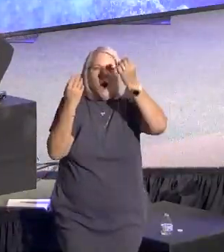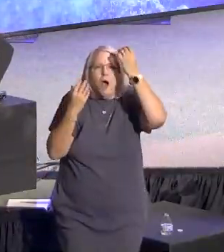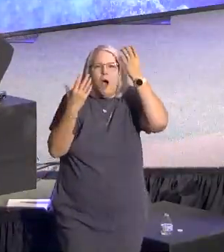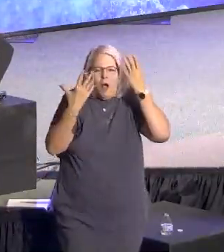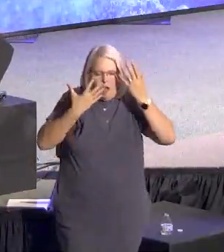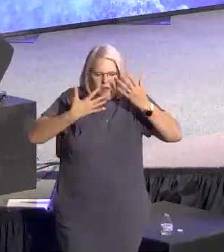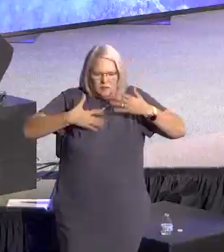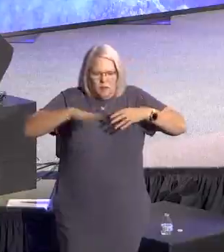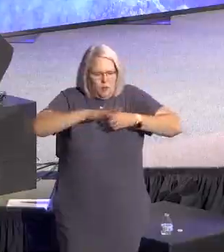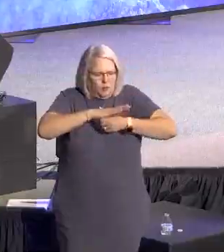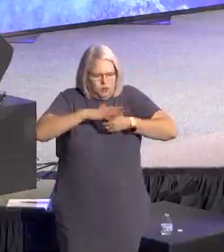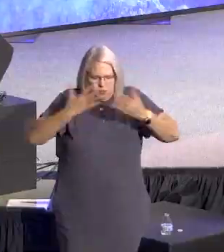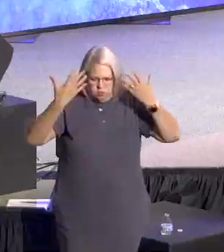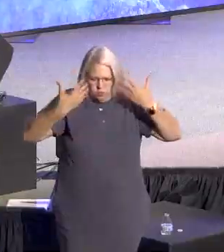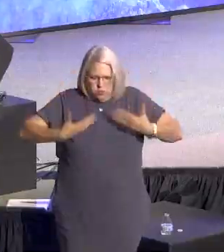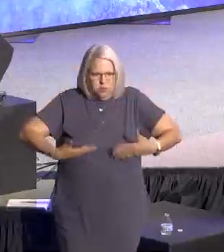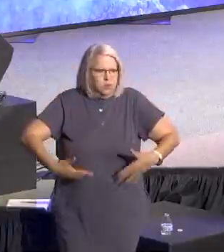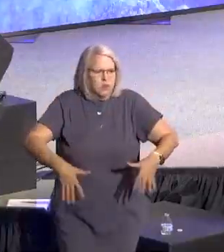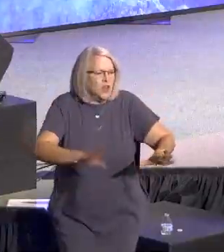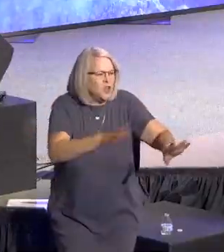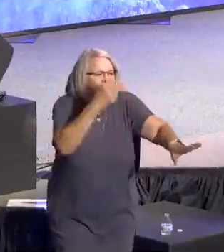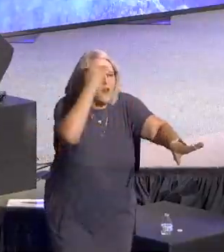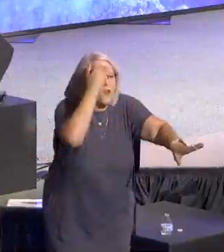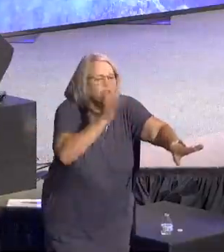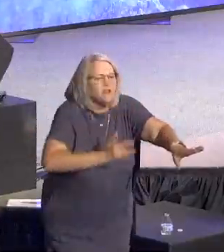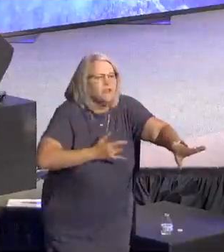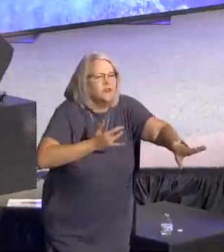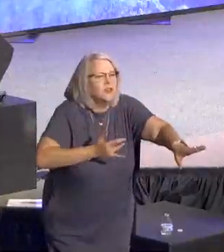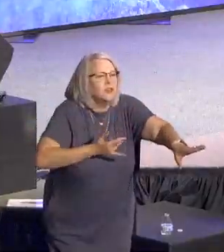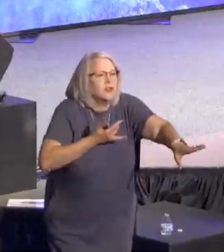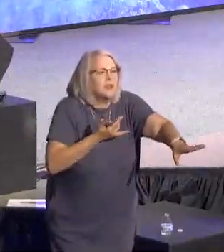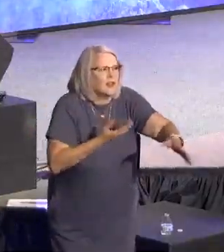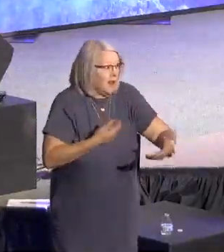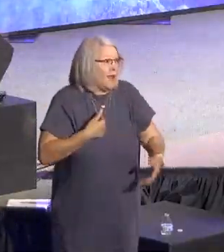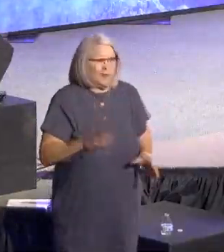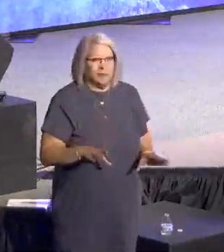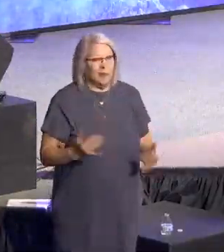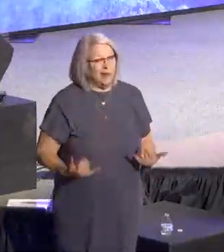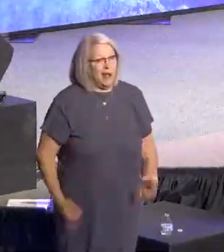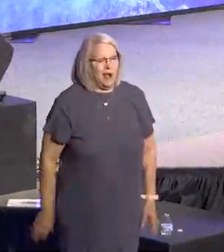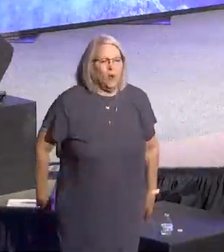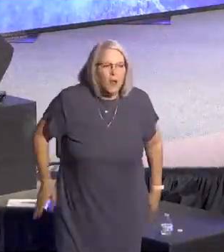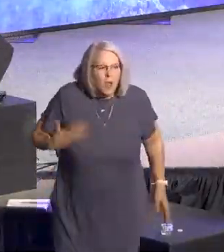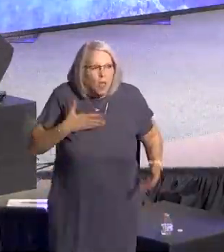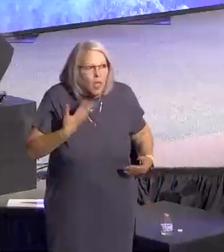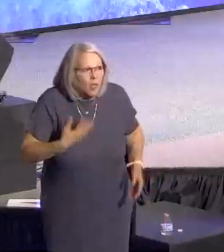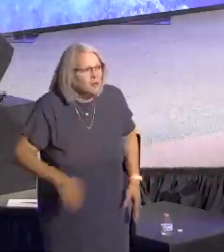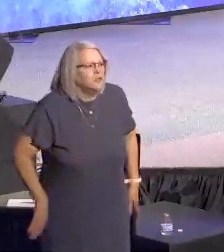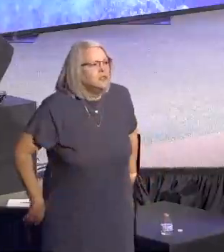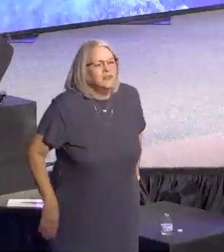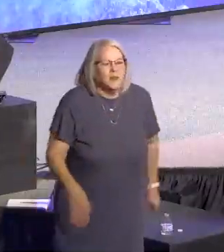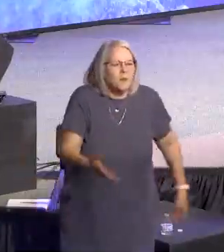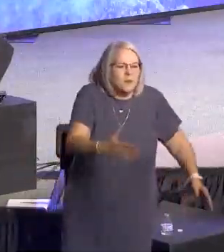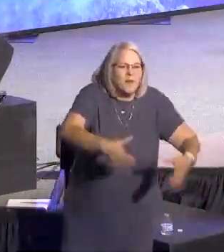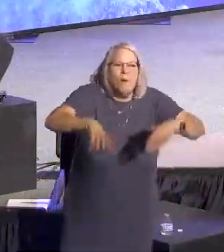your body. You know that feeling of just being, I could go for that right now, just being kind of immersed in beautiful